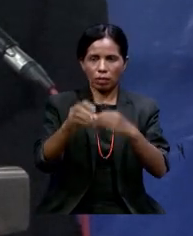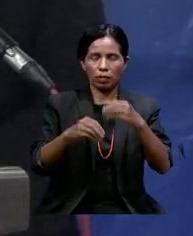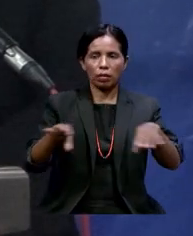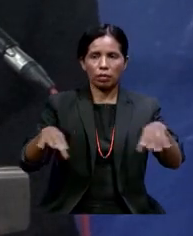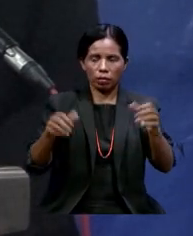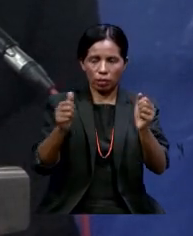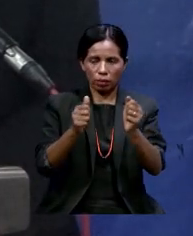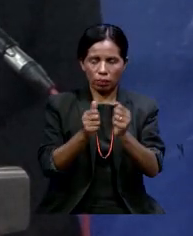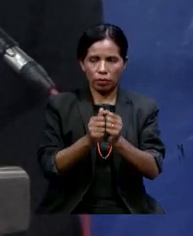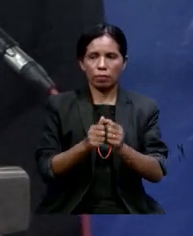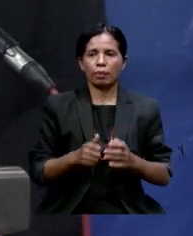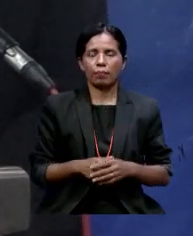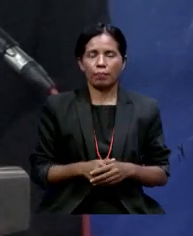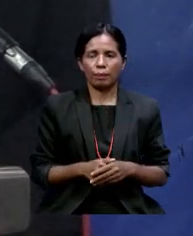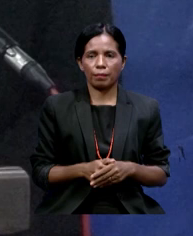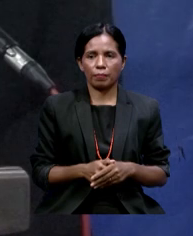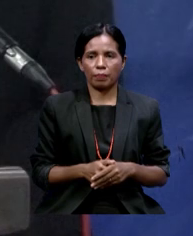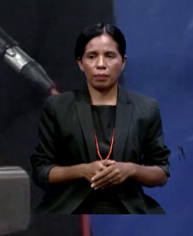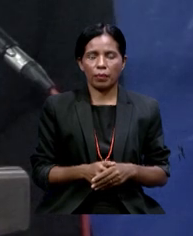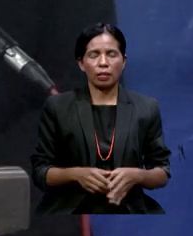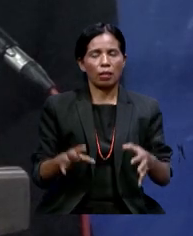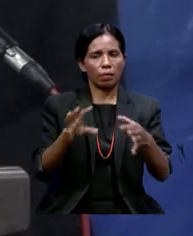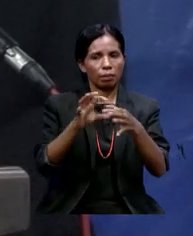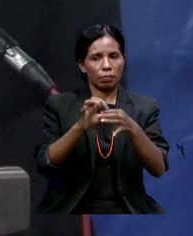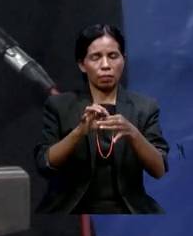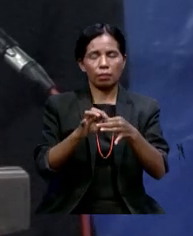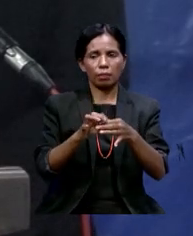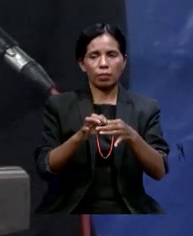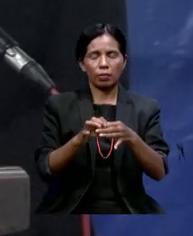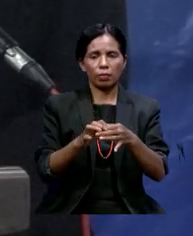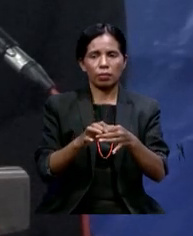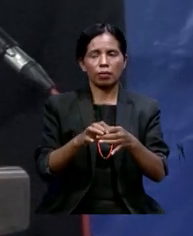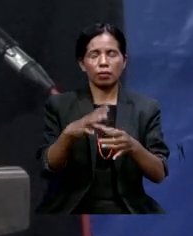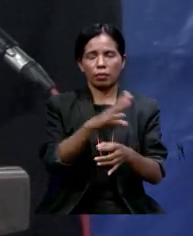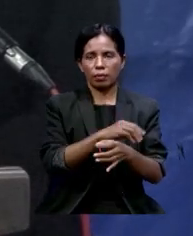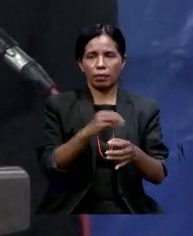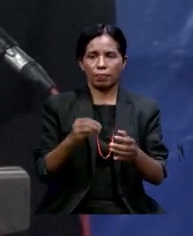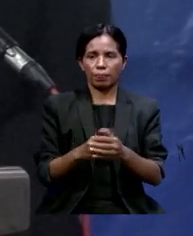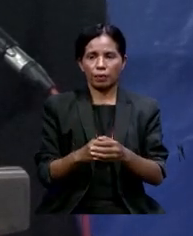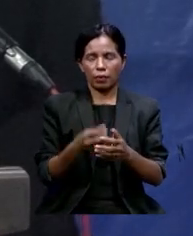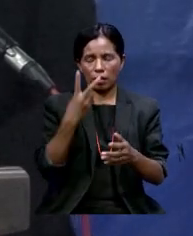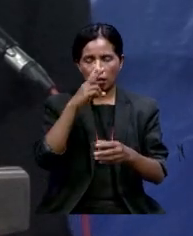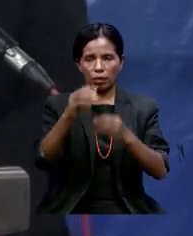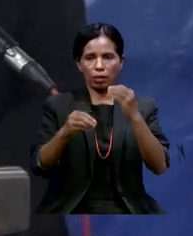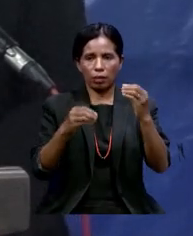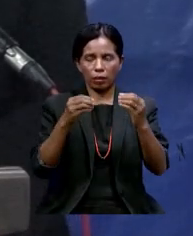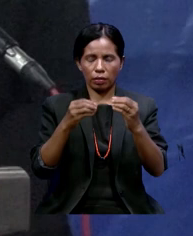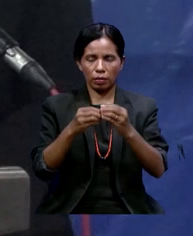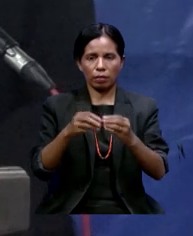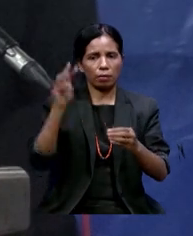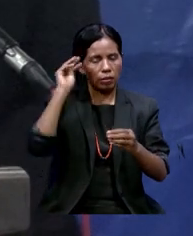closely with Timor-Leste, with the member states, with dialogue partners and external